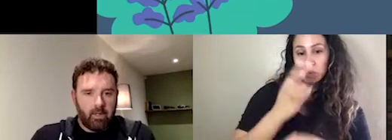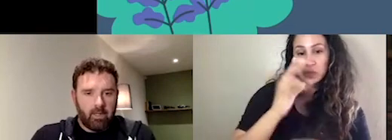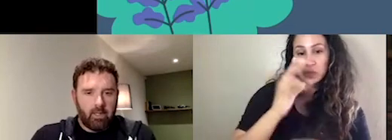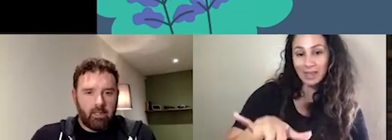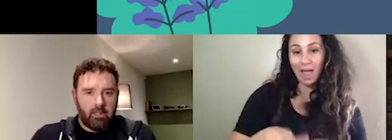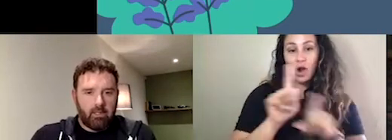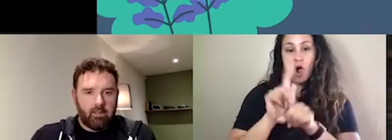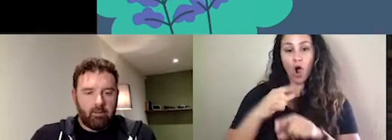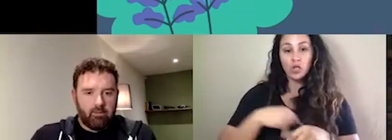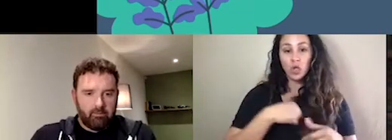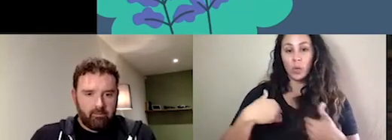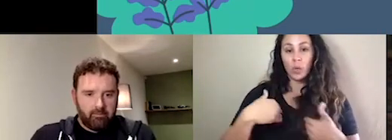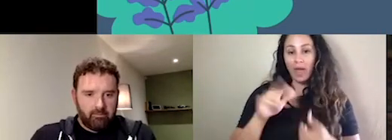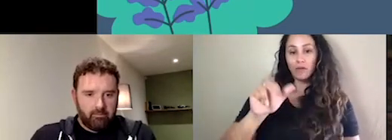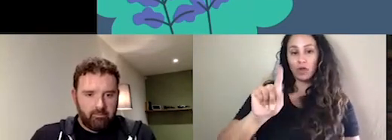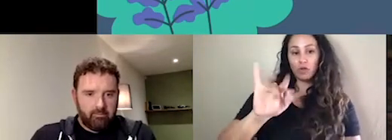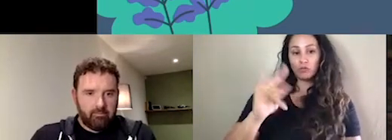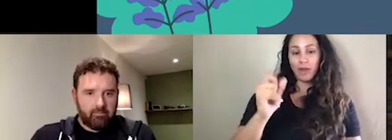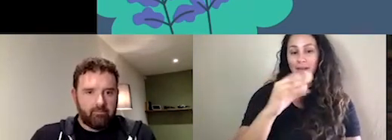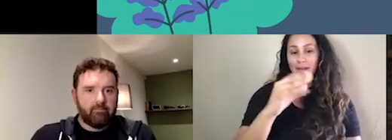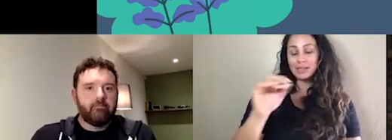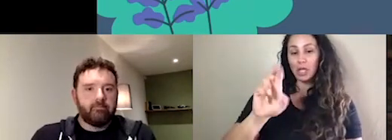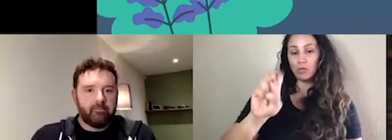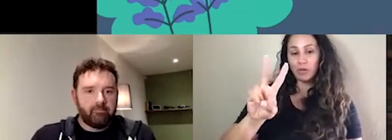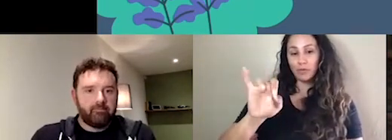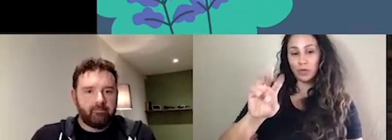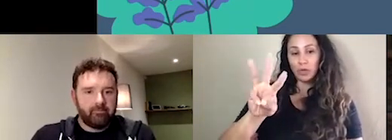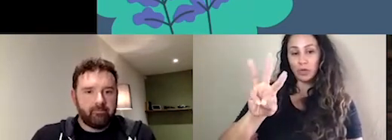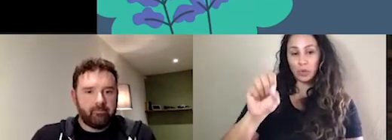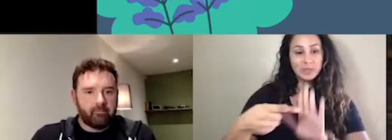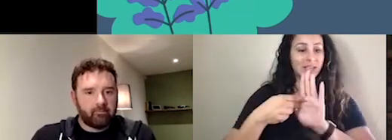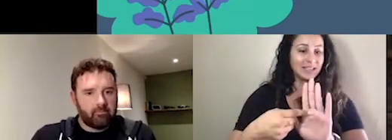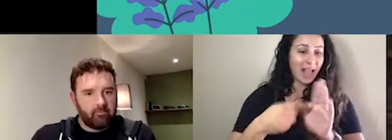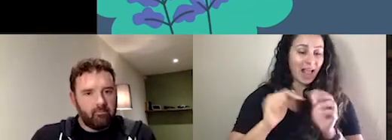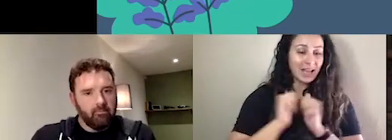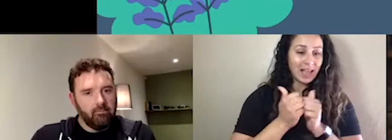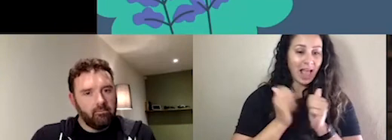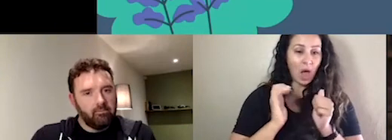have ratings and reviews. That's an indicator of how useful apps are. So I would say